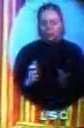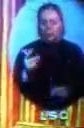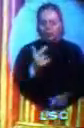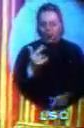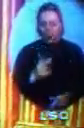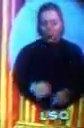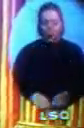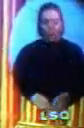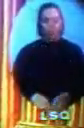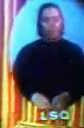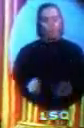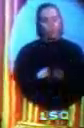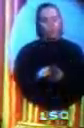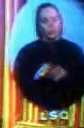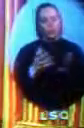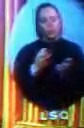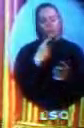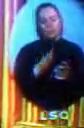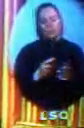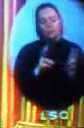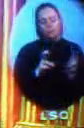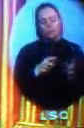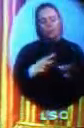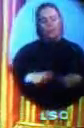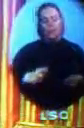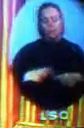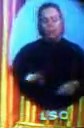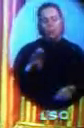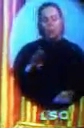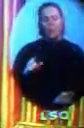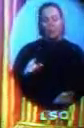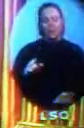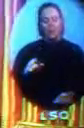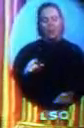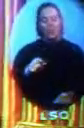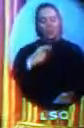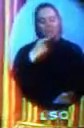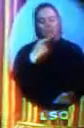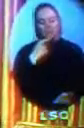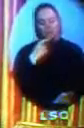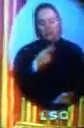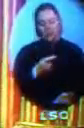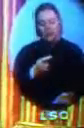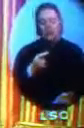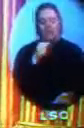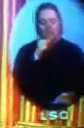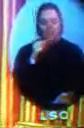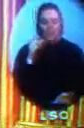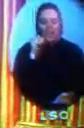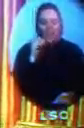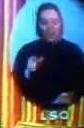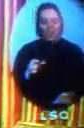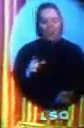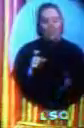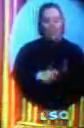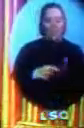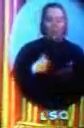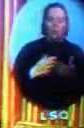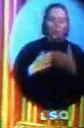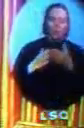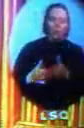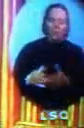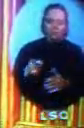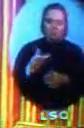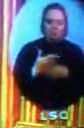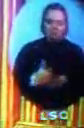program. Let me also quote what the member for Bonavista, Gander, Grand Falls, Windsor said yesterday, Mr. Speaker, when asked whether the member was